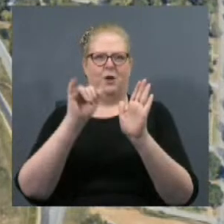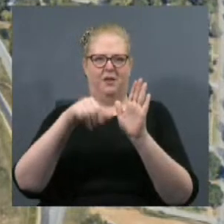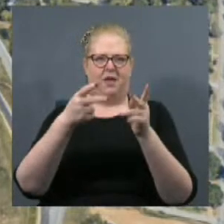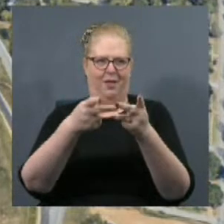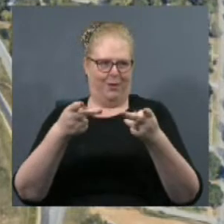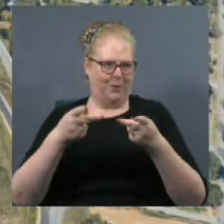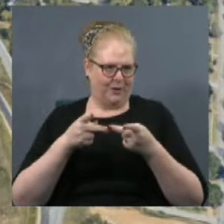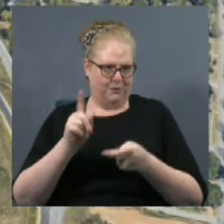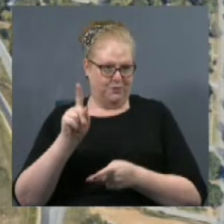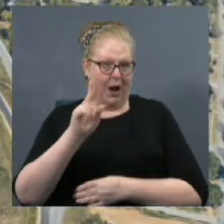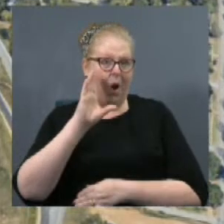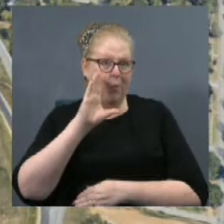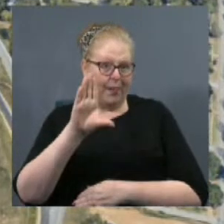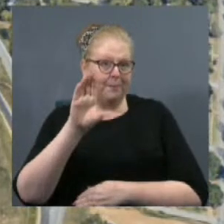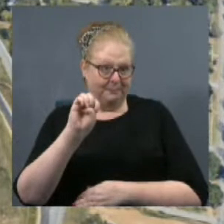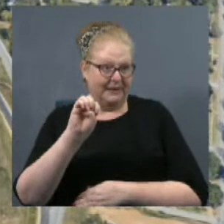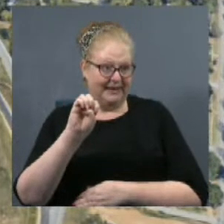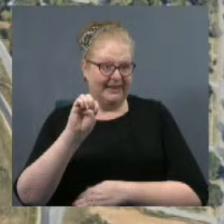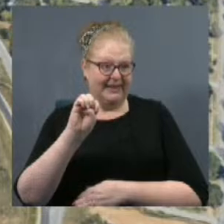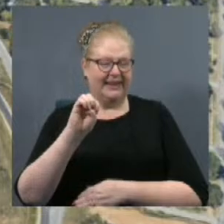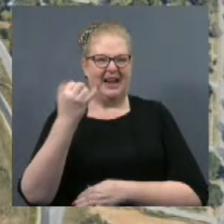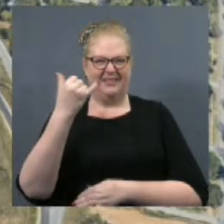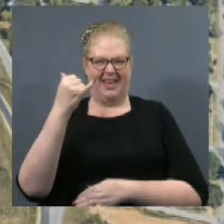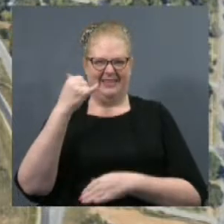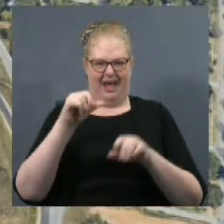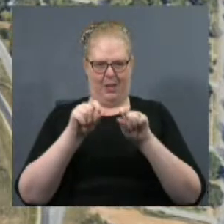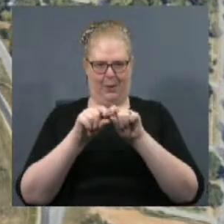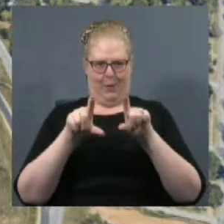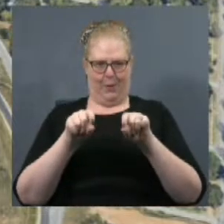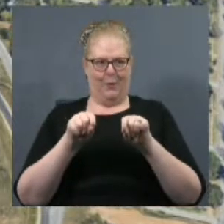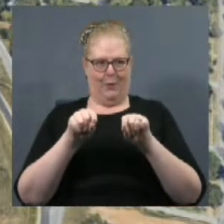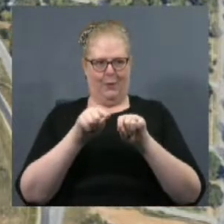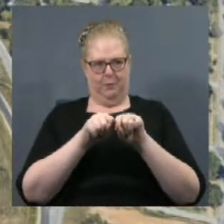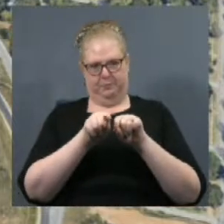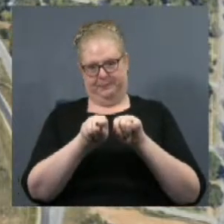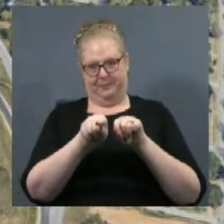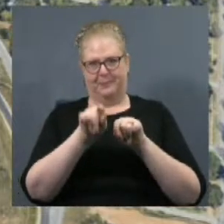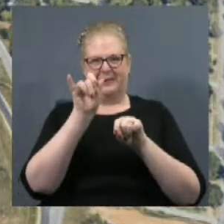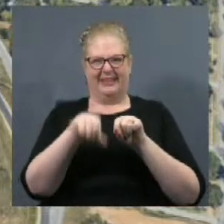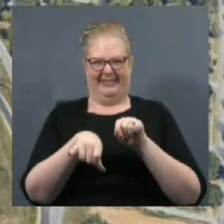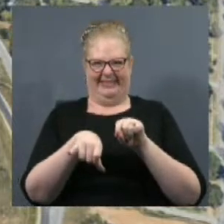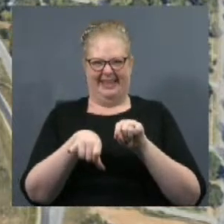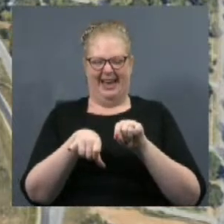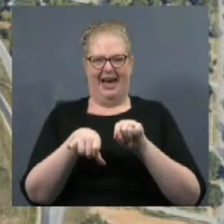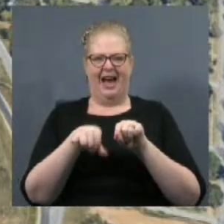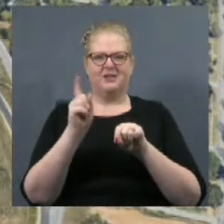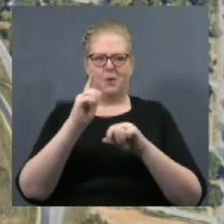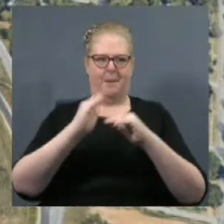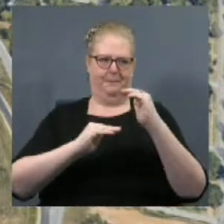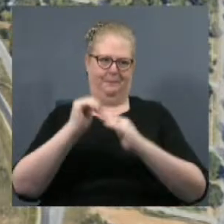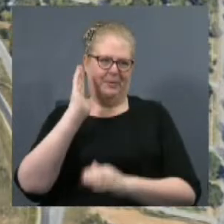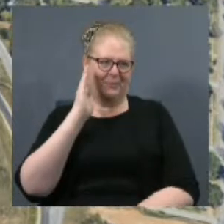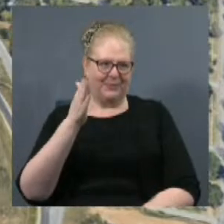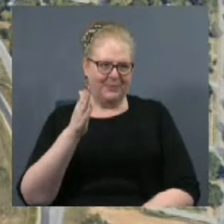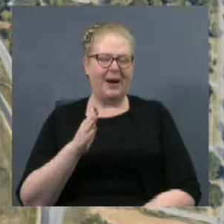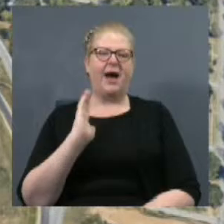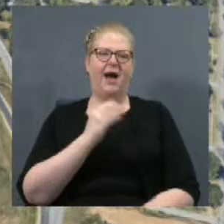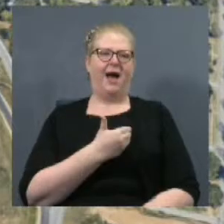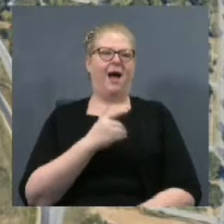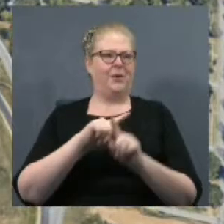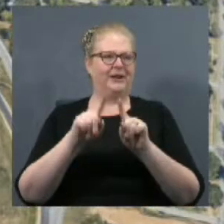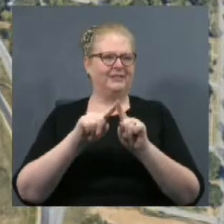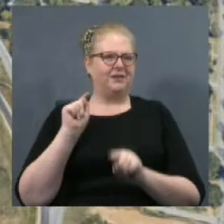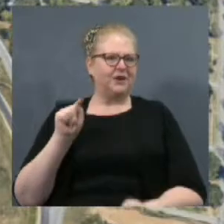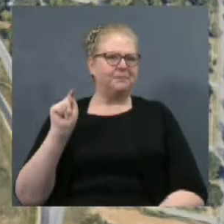location where we are with nearby landmarks, which again we think we can build on